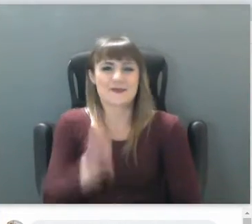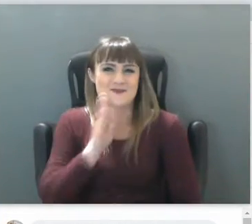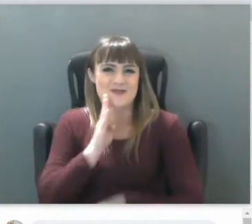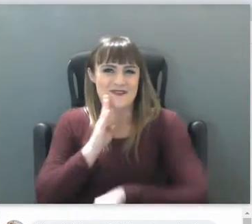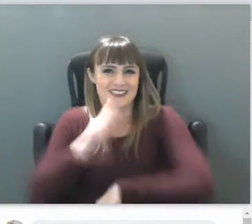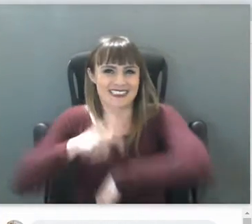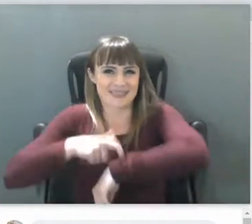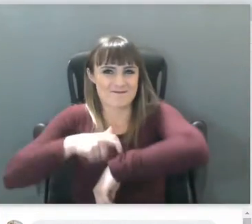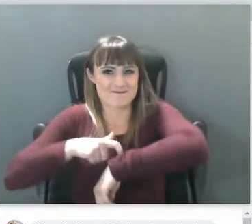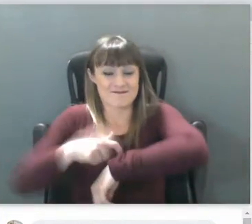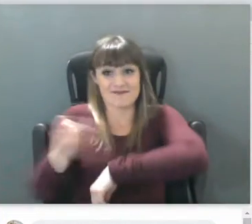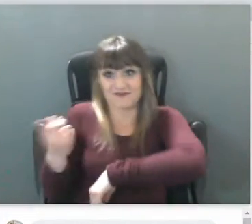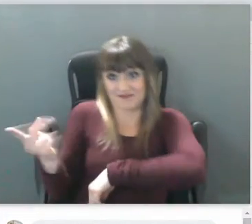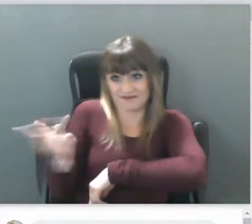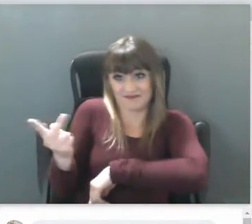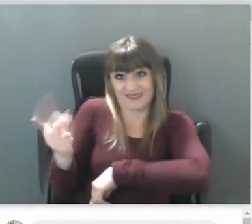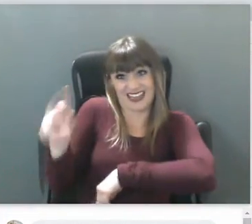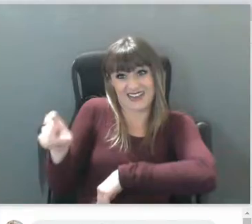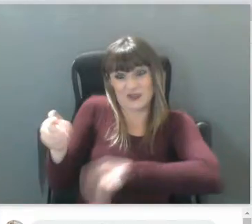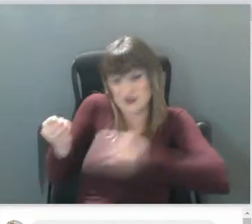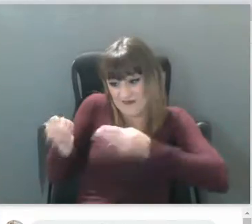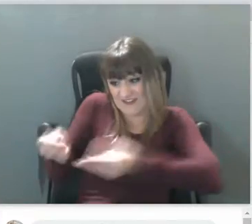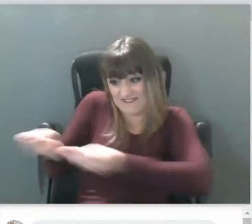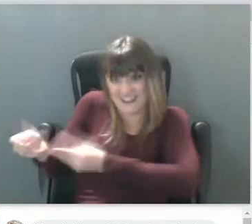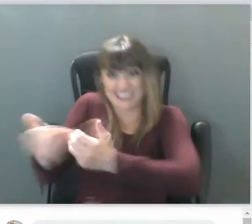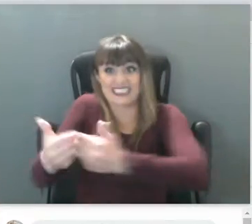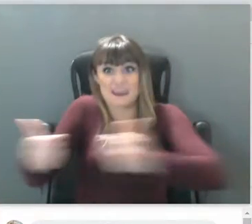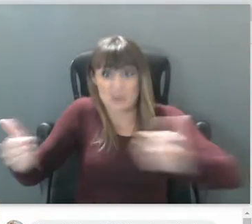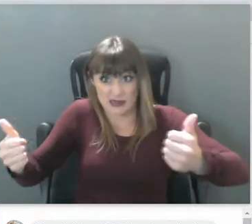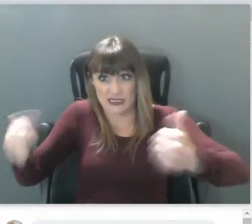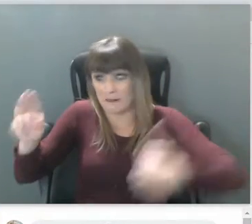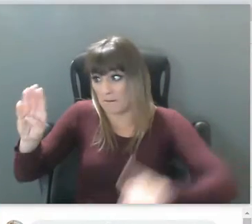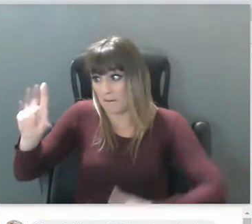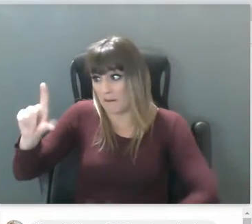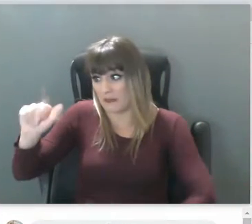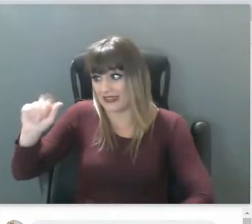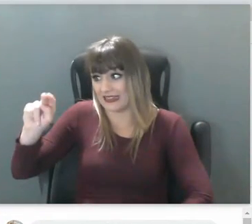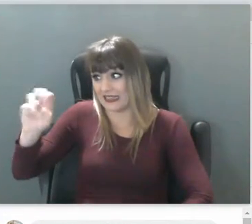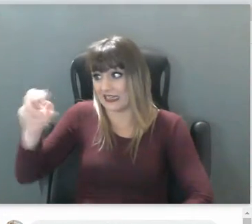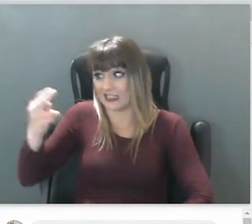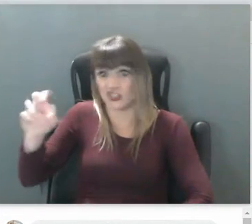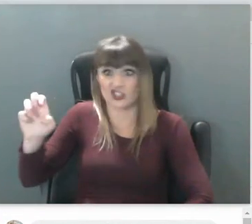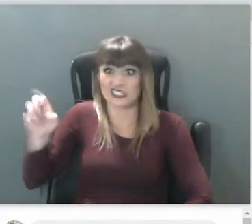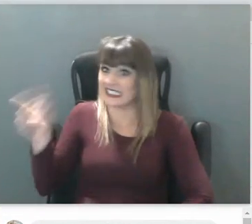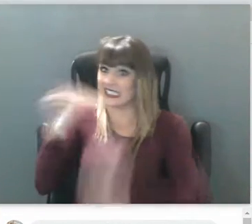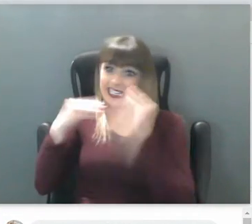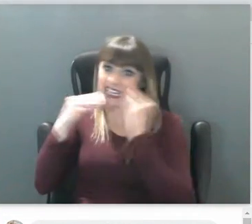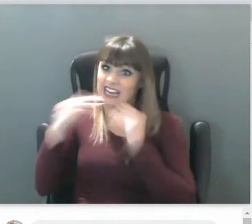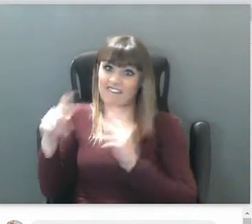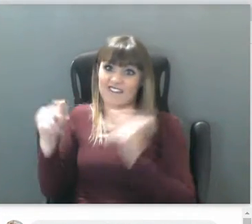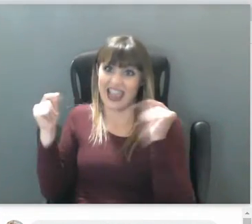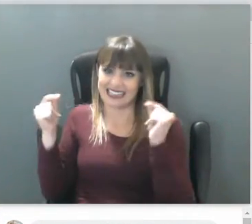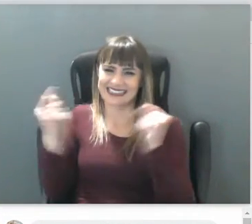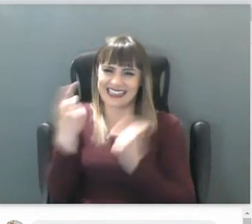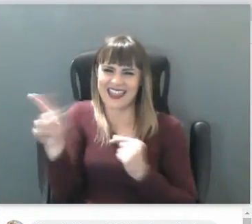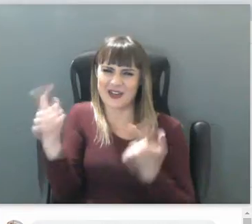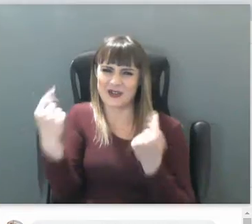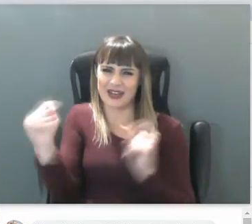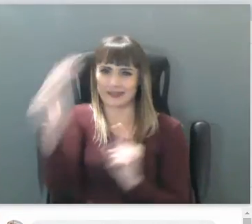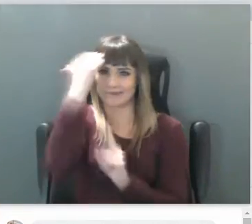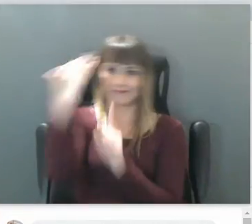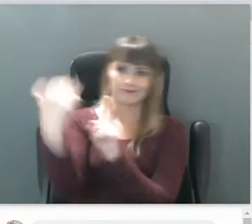feeding because Blanche is a quicker eater. So they're just going right in there. They're letting me know, Oh, hey, that hey, it's time that for it's breakfast. lunchtime,